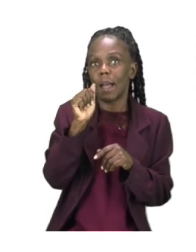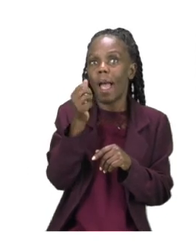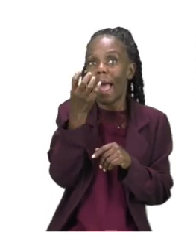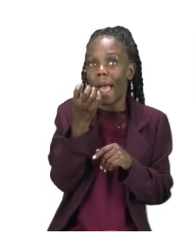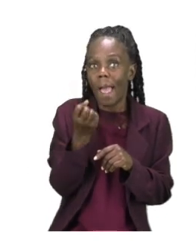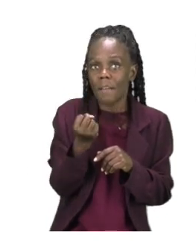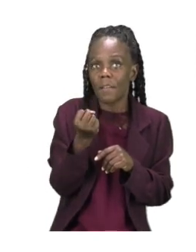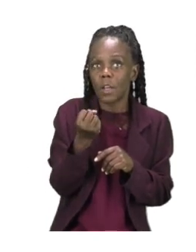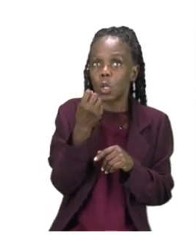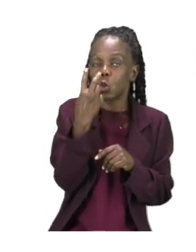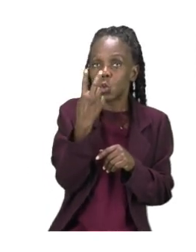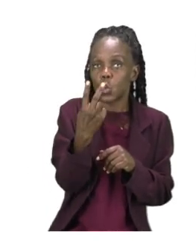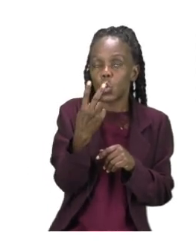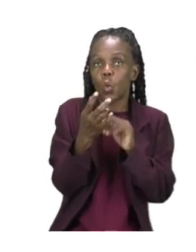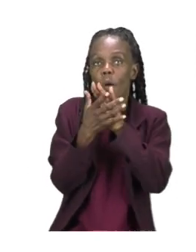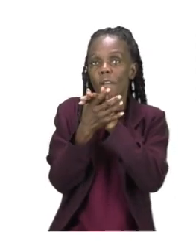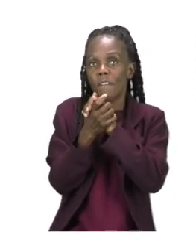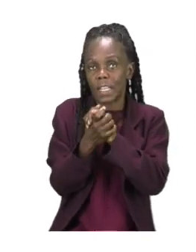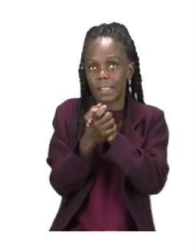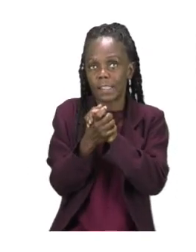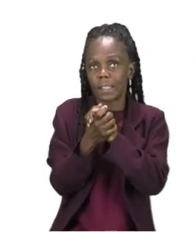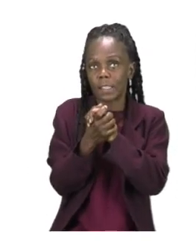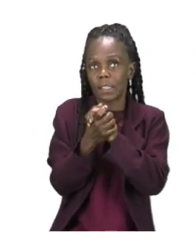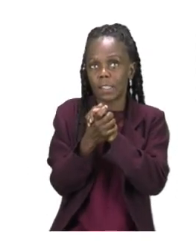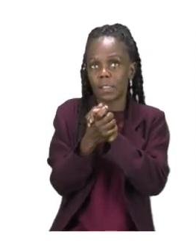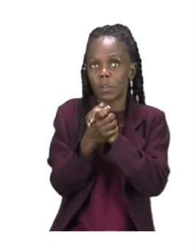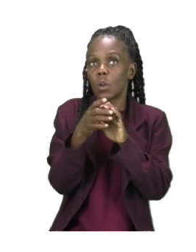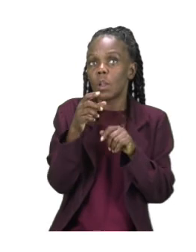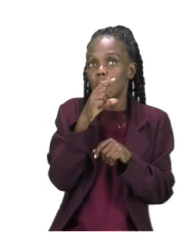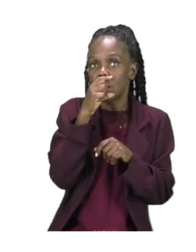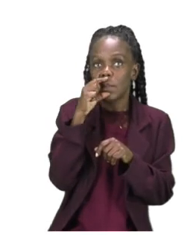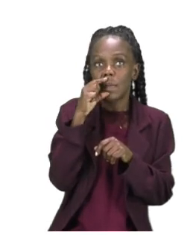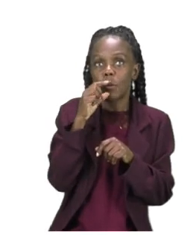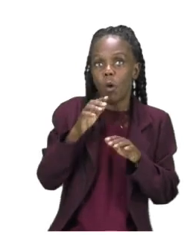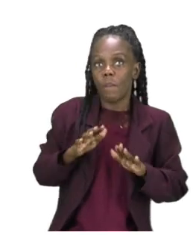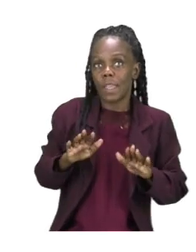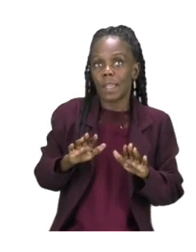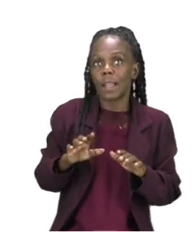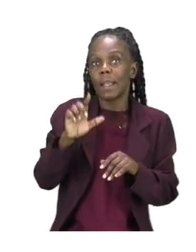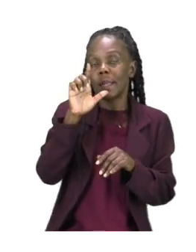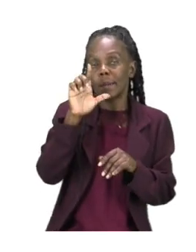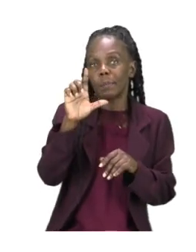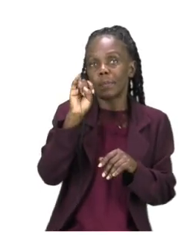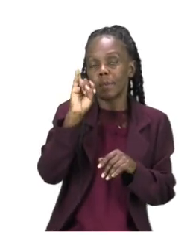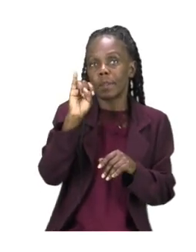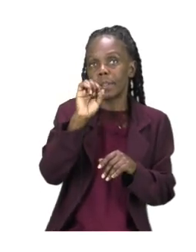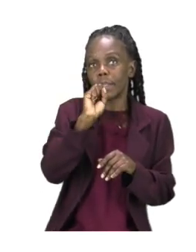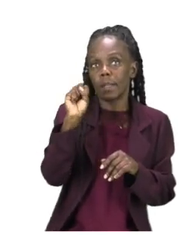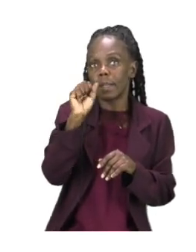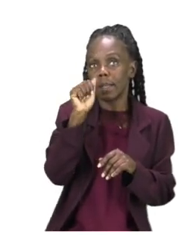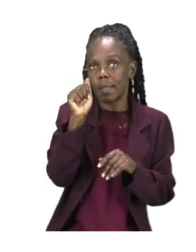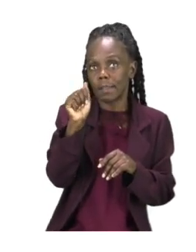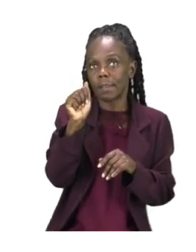So we are talking about Lisa. And we need to know which word are we going to use for